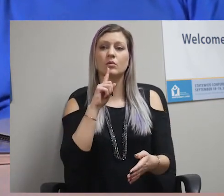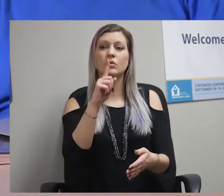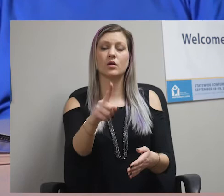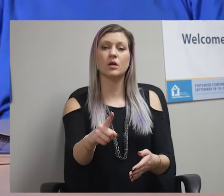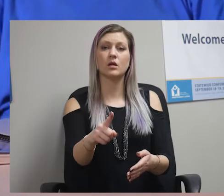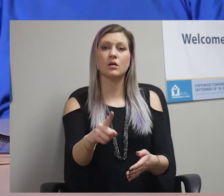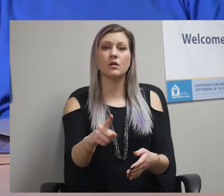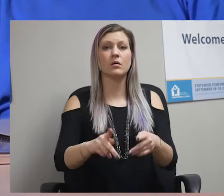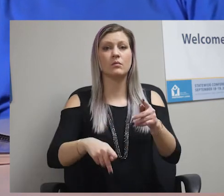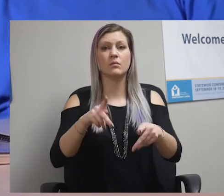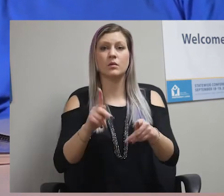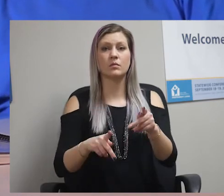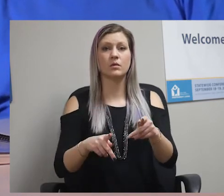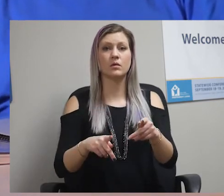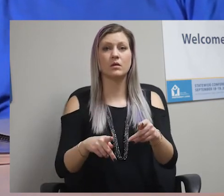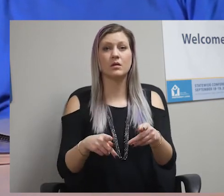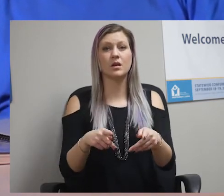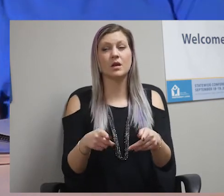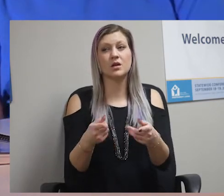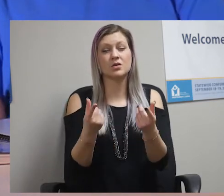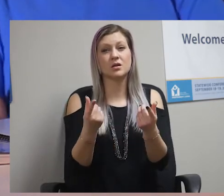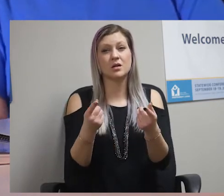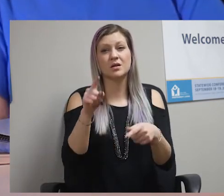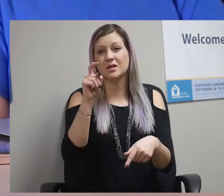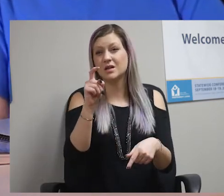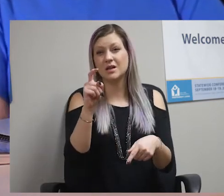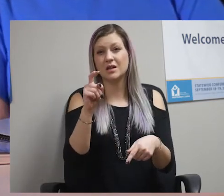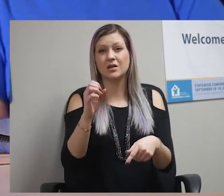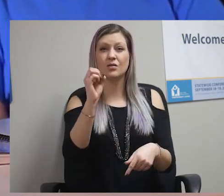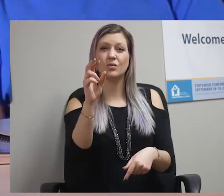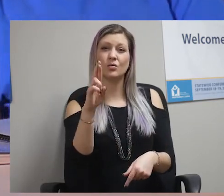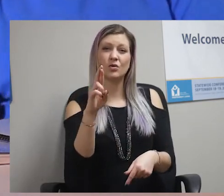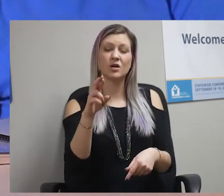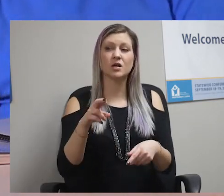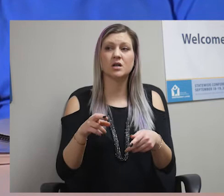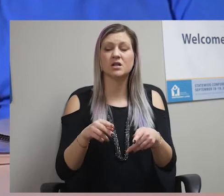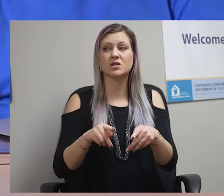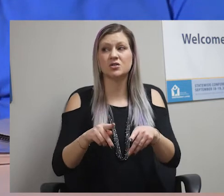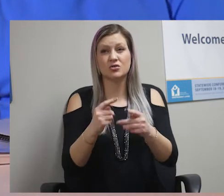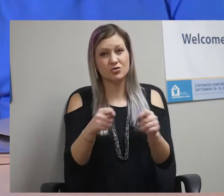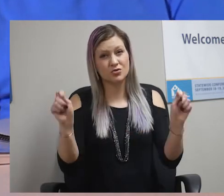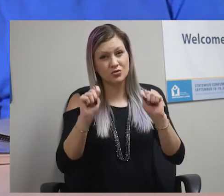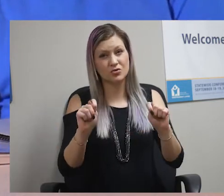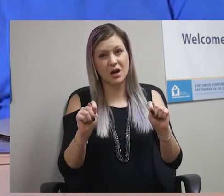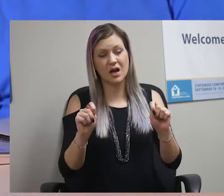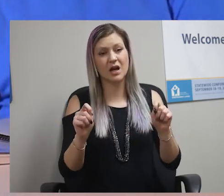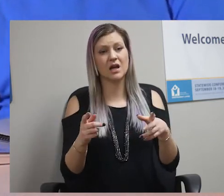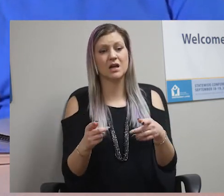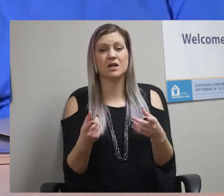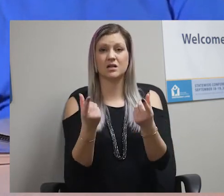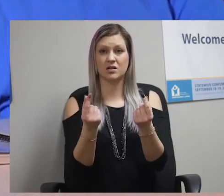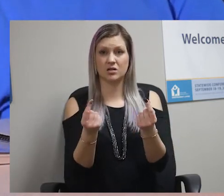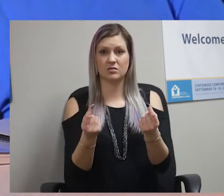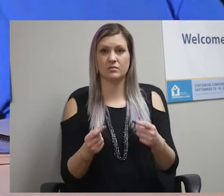or saying that the house is inaccessible. Obviously, this took some perseverance. Like, what would you tell people